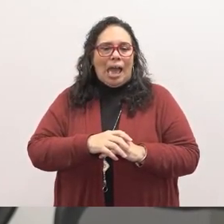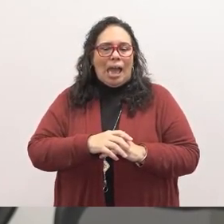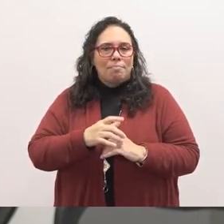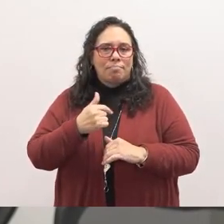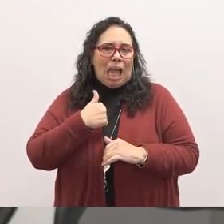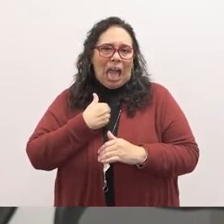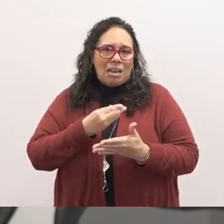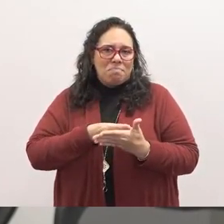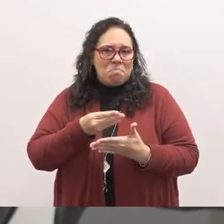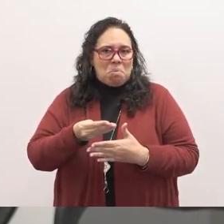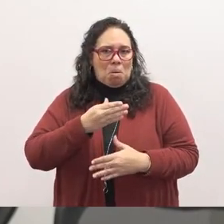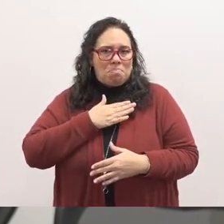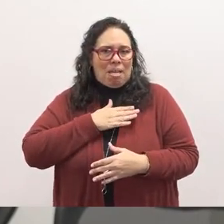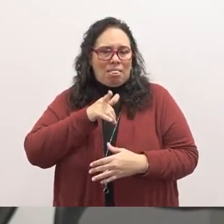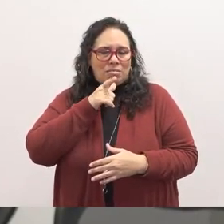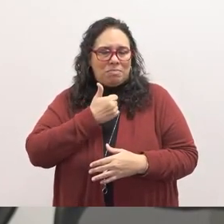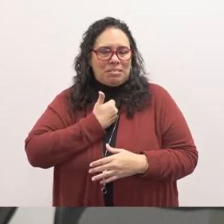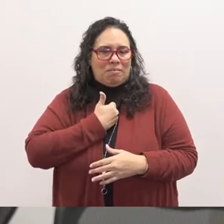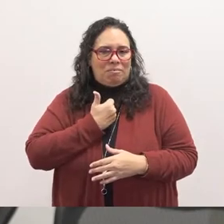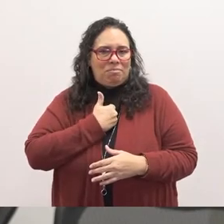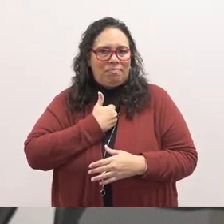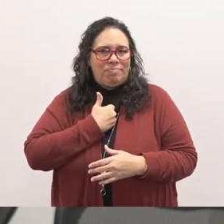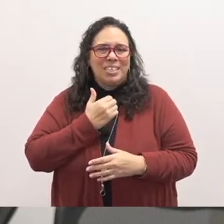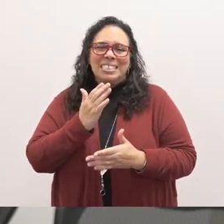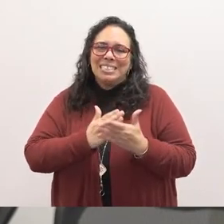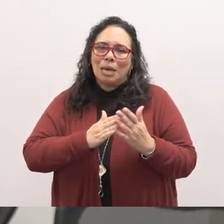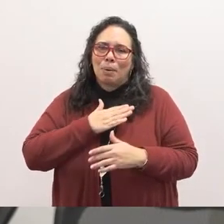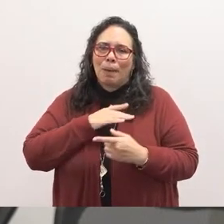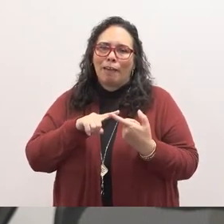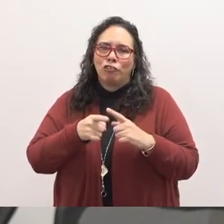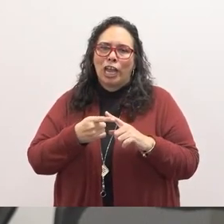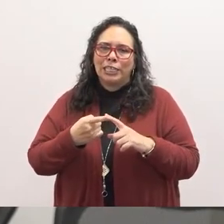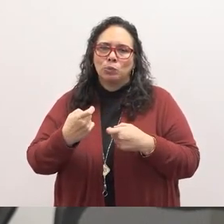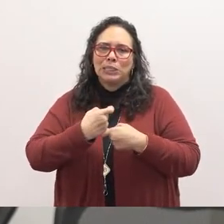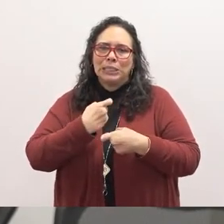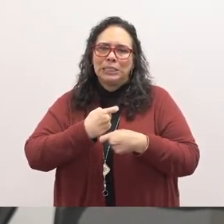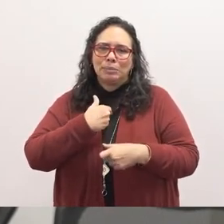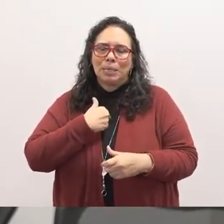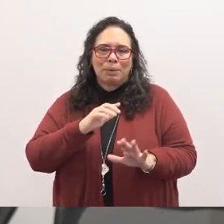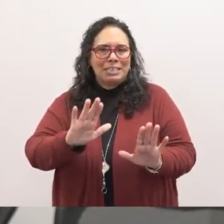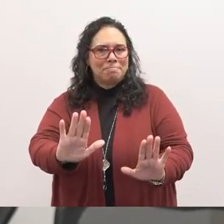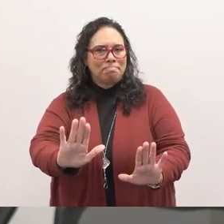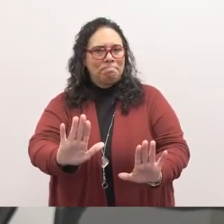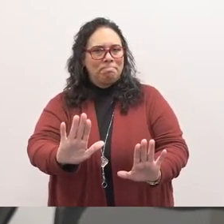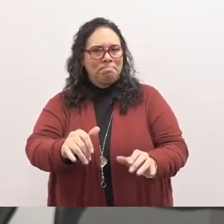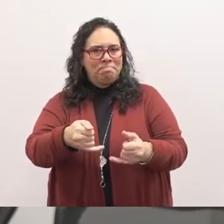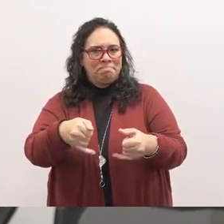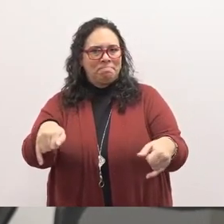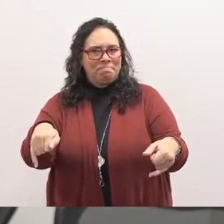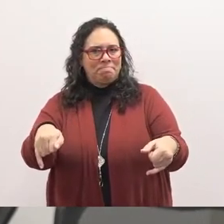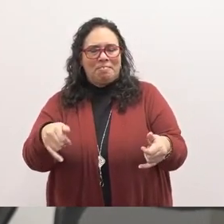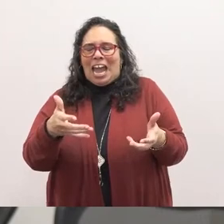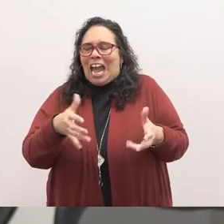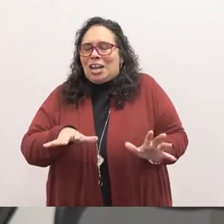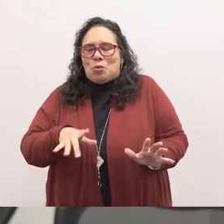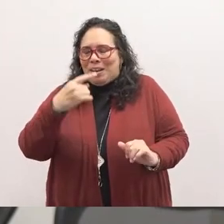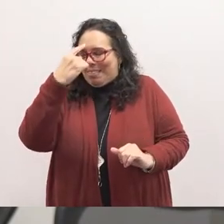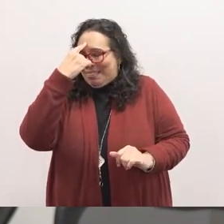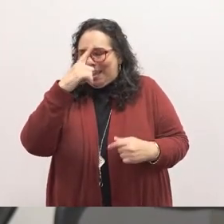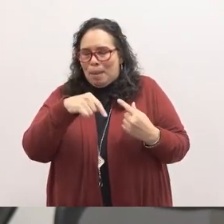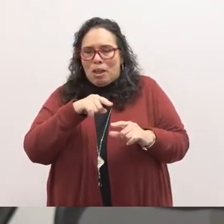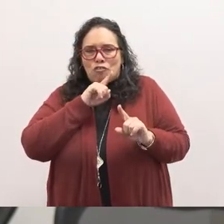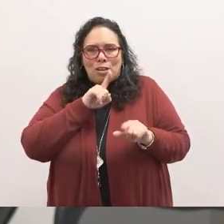lunch. I was teased by some of my friends, but I said, you know what, I just don't want to have to think about reporting